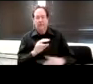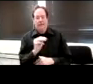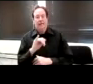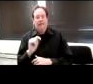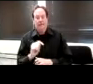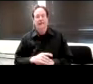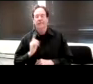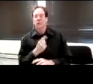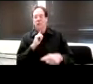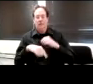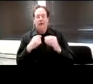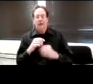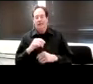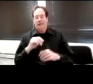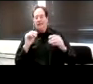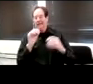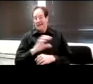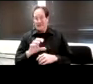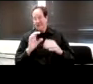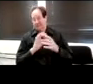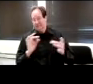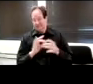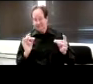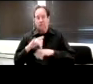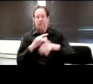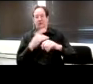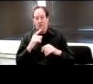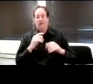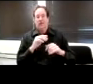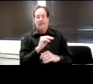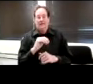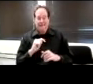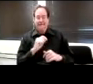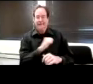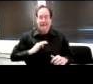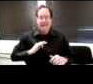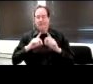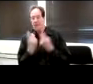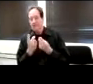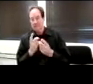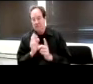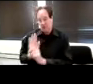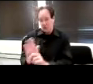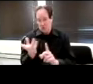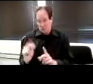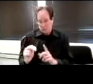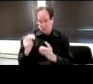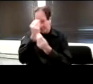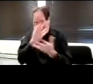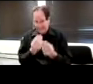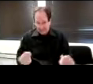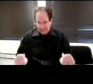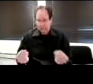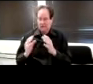captioning resources available for MIT staff and departments in getting their own material captioned. We